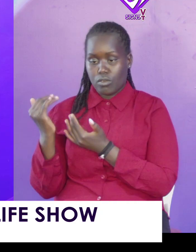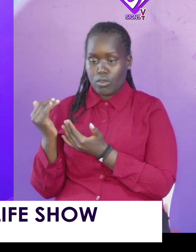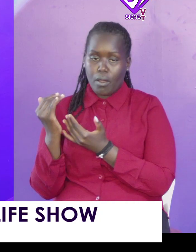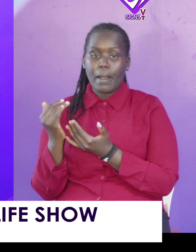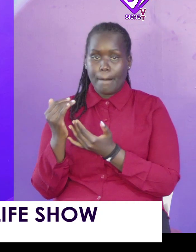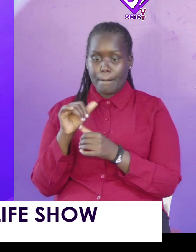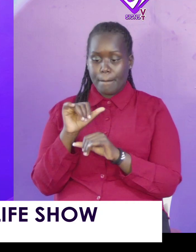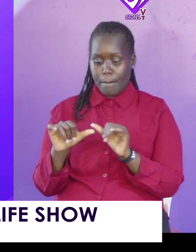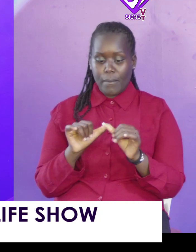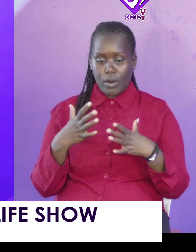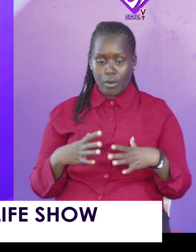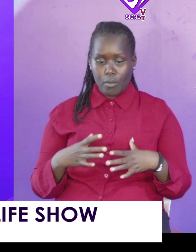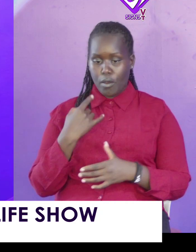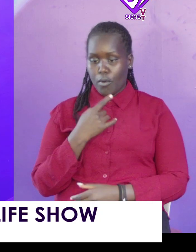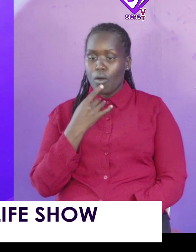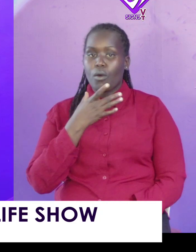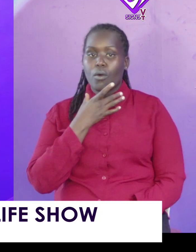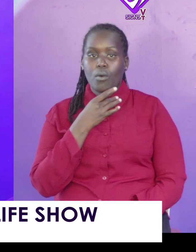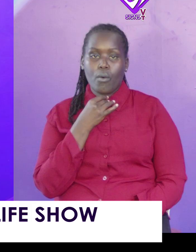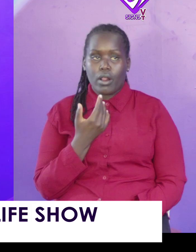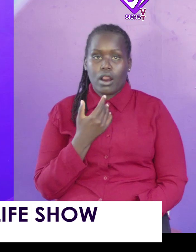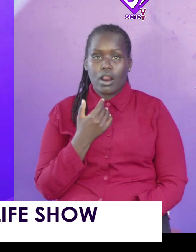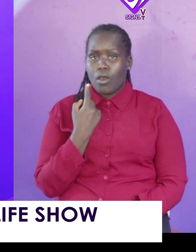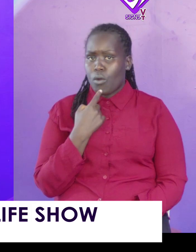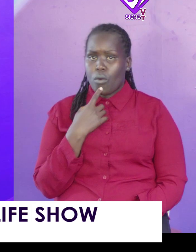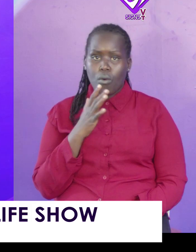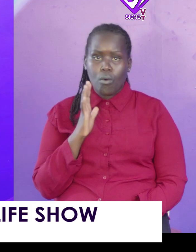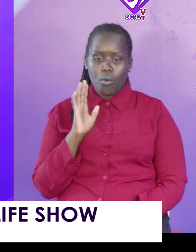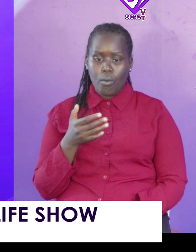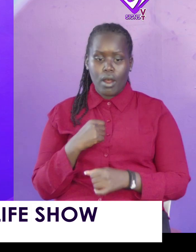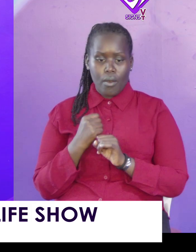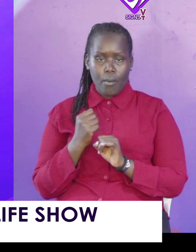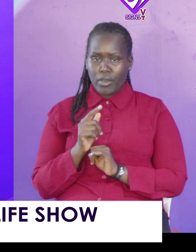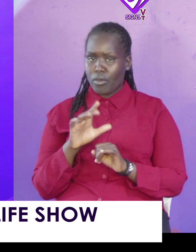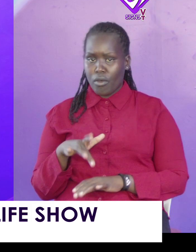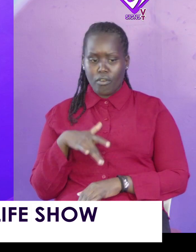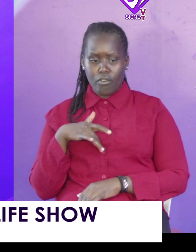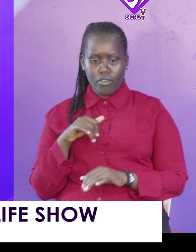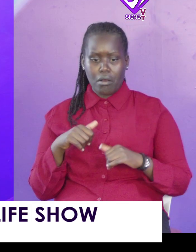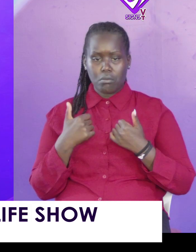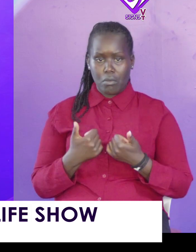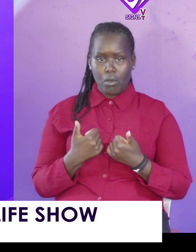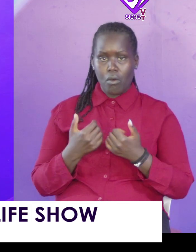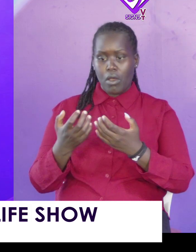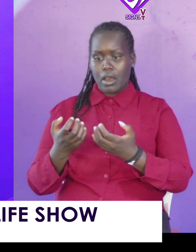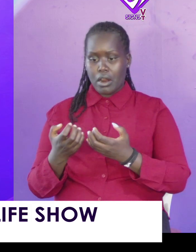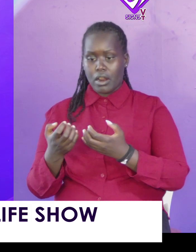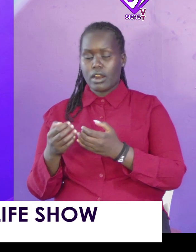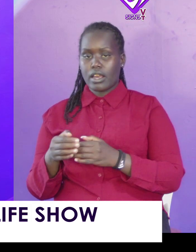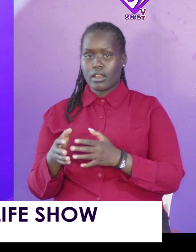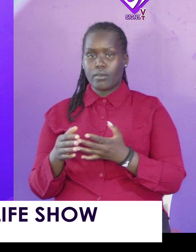be around people that will light you up. People that will rekindle you. Unwinding demands that you get